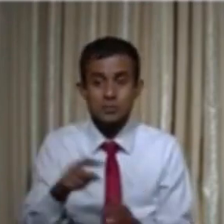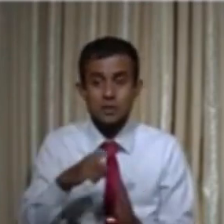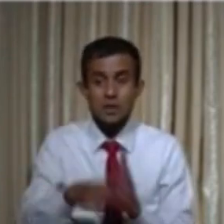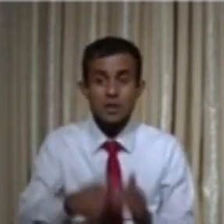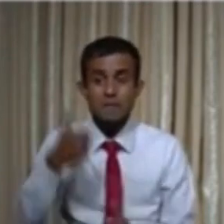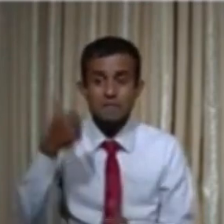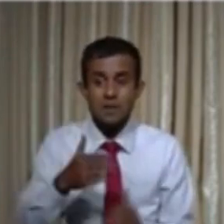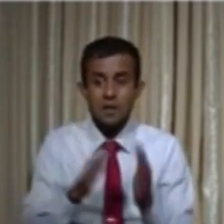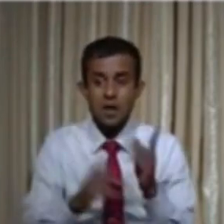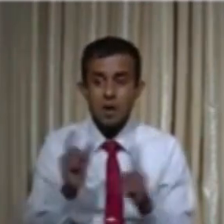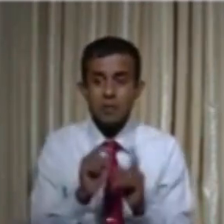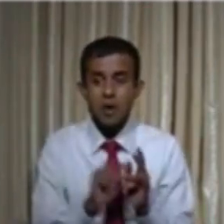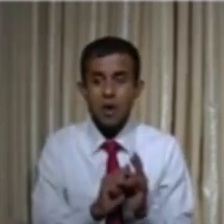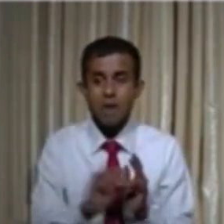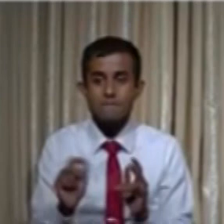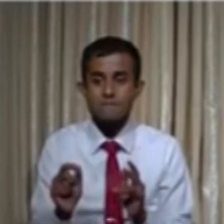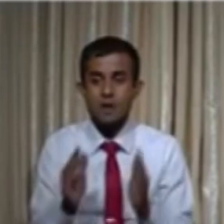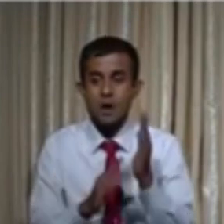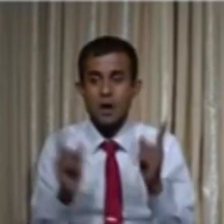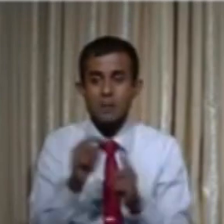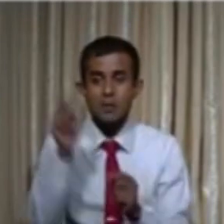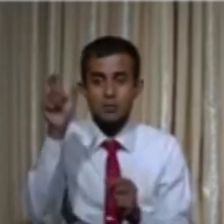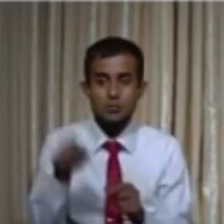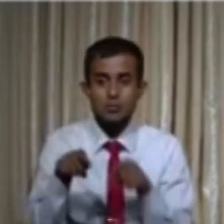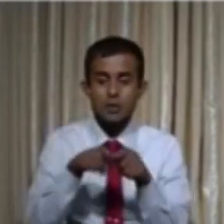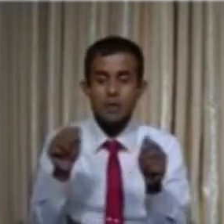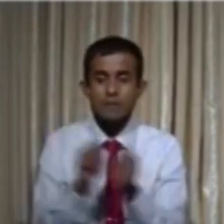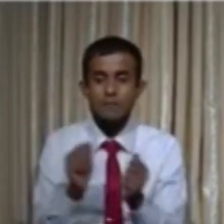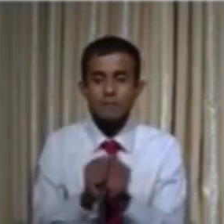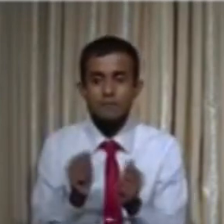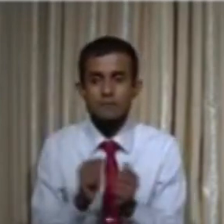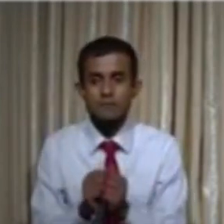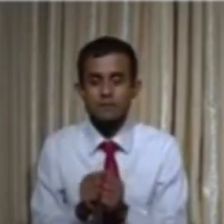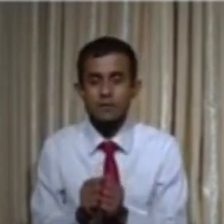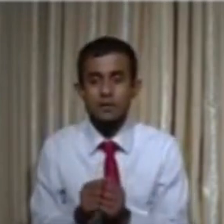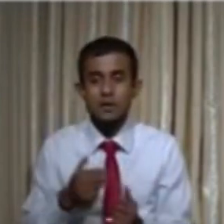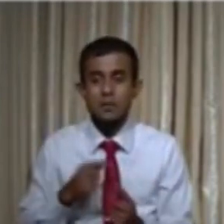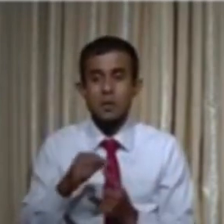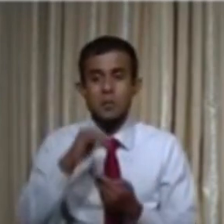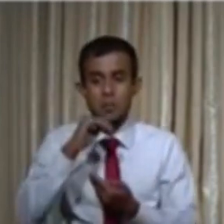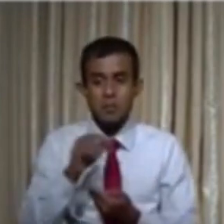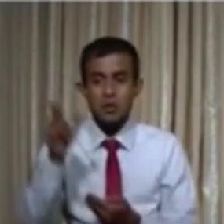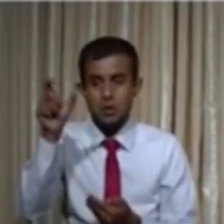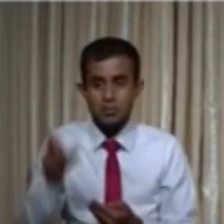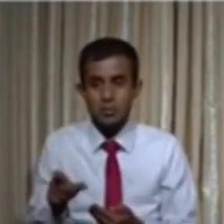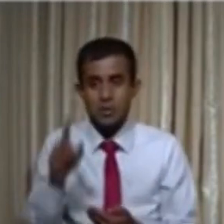And the standards that we expect from him personally are very high, certainly for me, is very high.